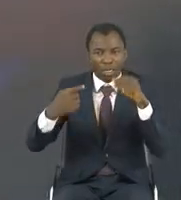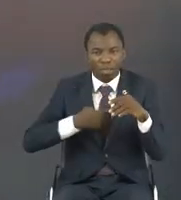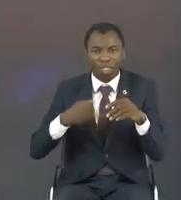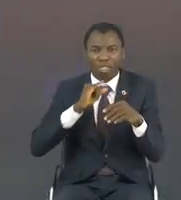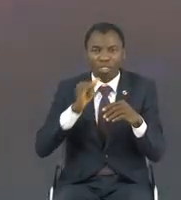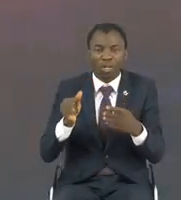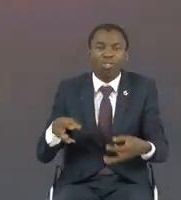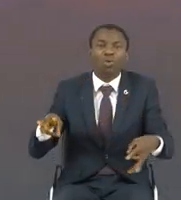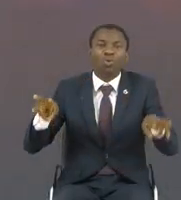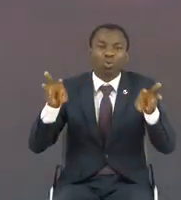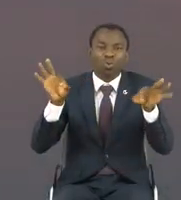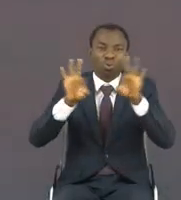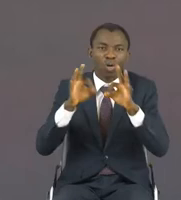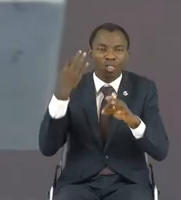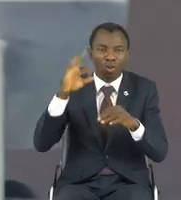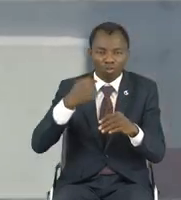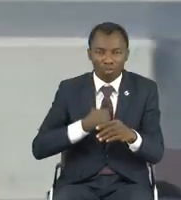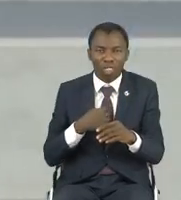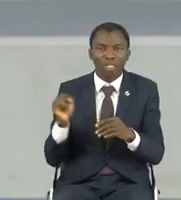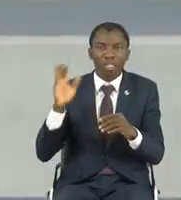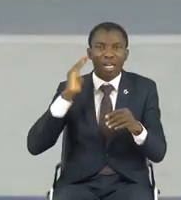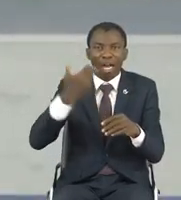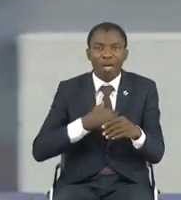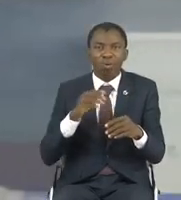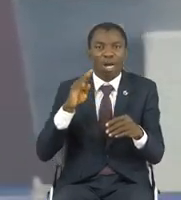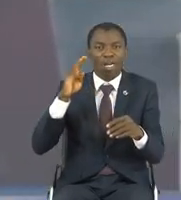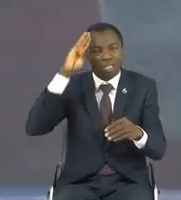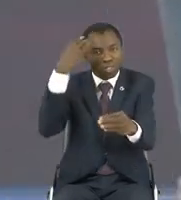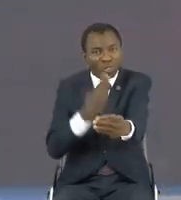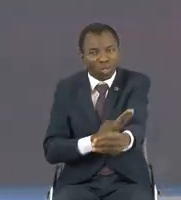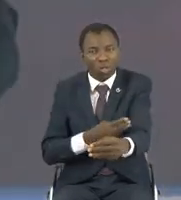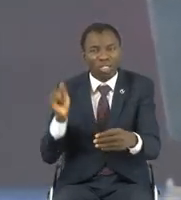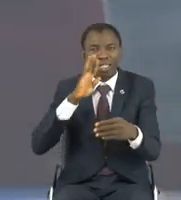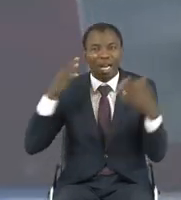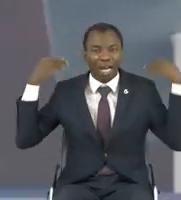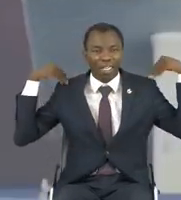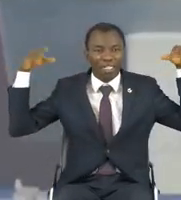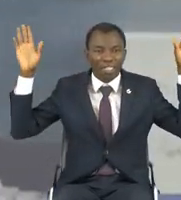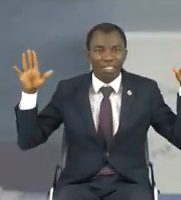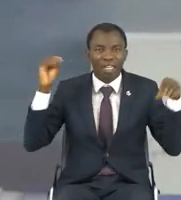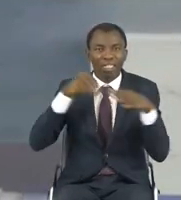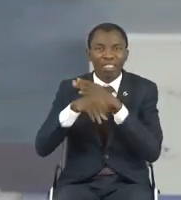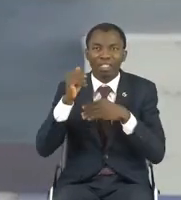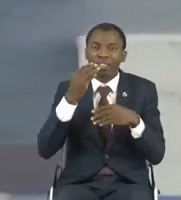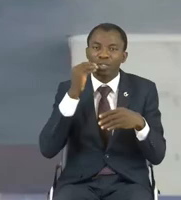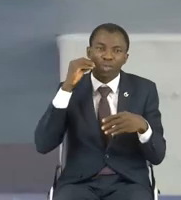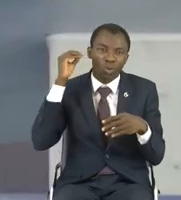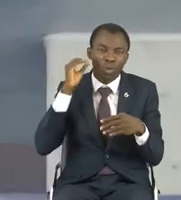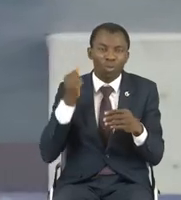sons, they are angels in the home. When I say angels, we cherish